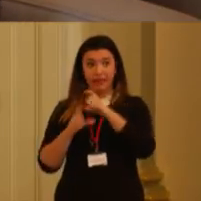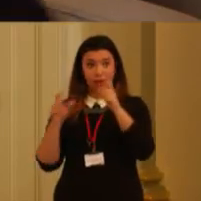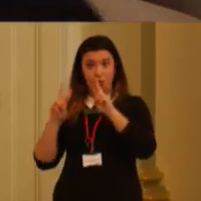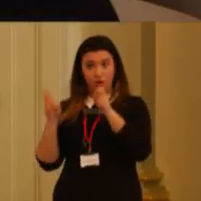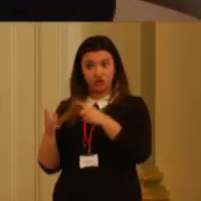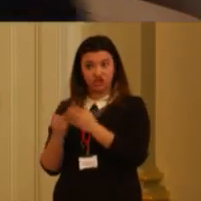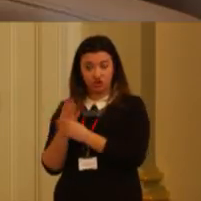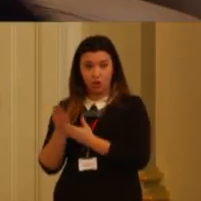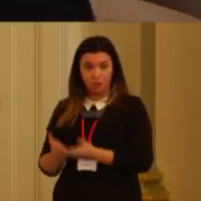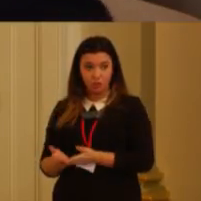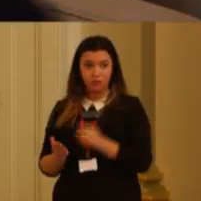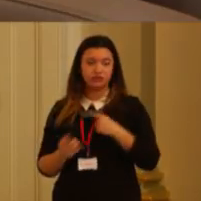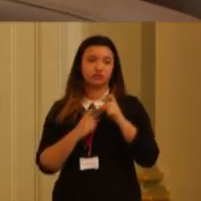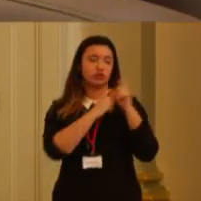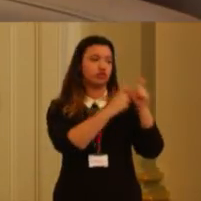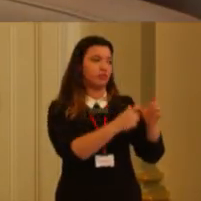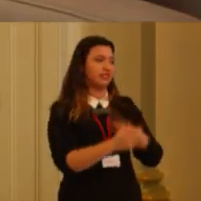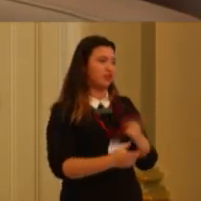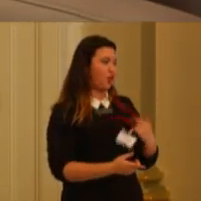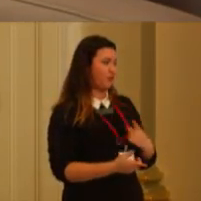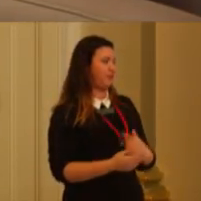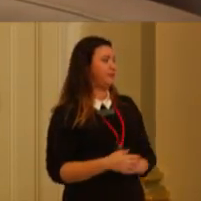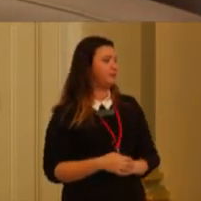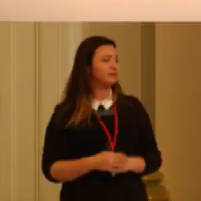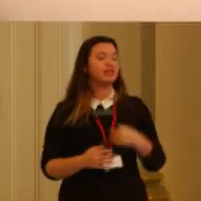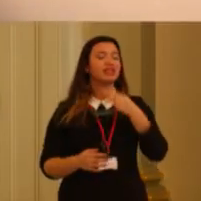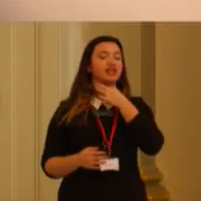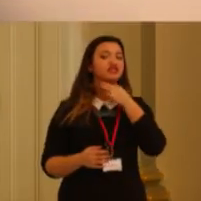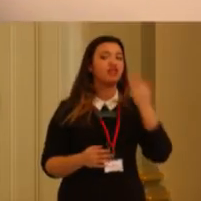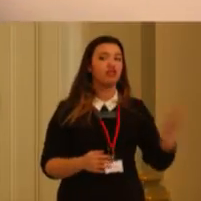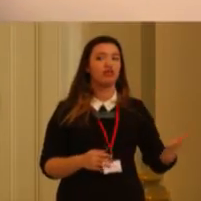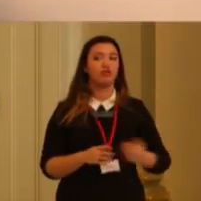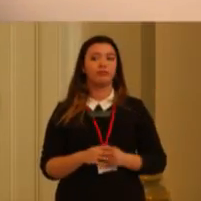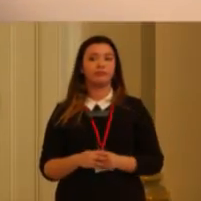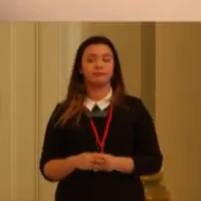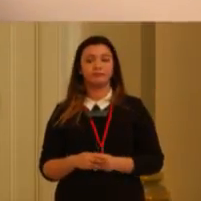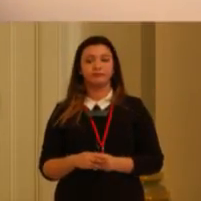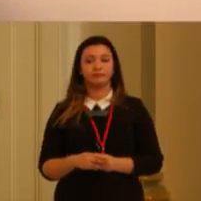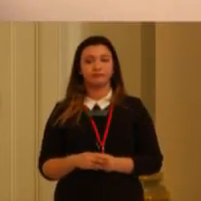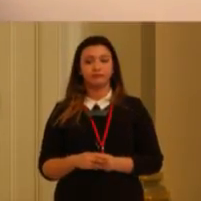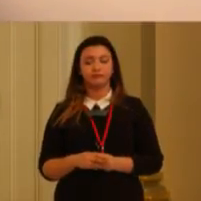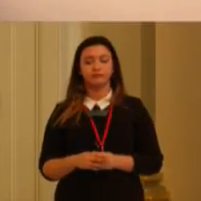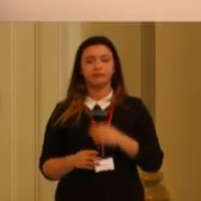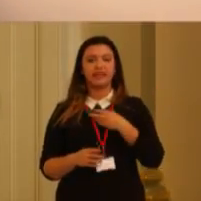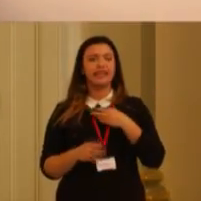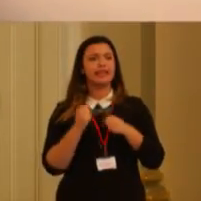this is a unique picture which depicts today's young people? Thank